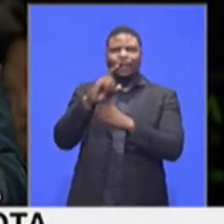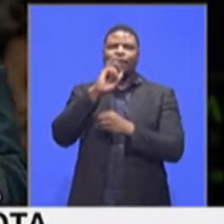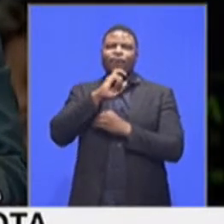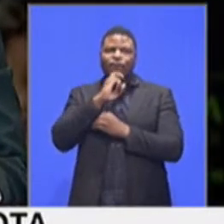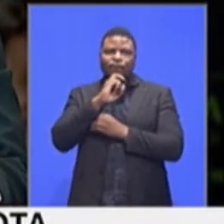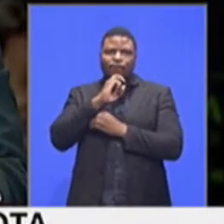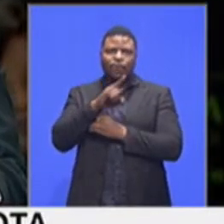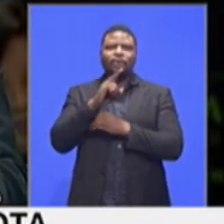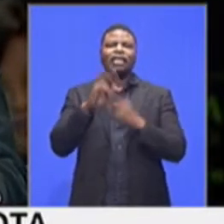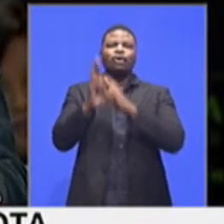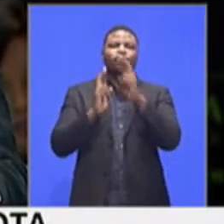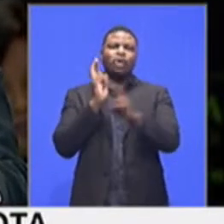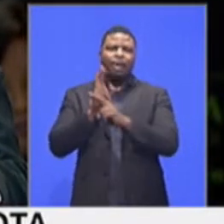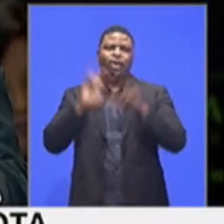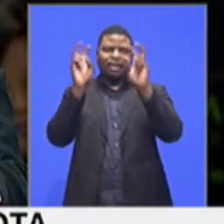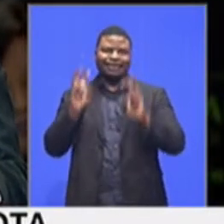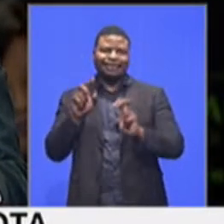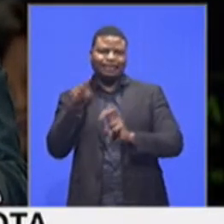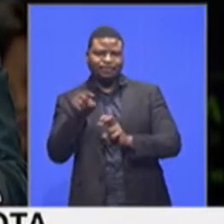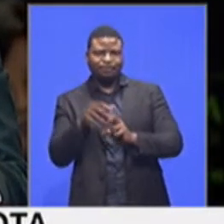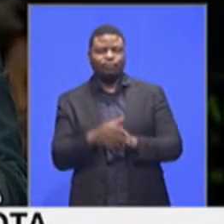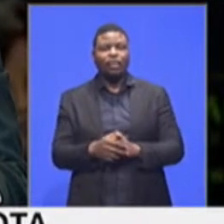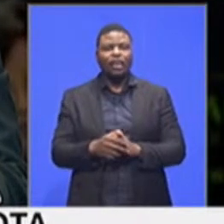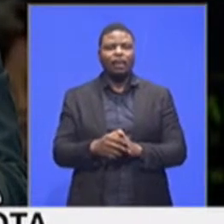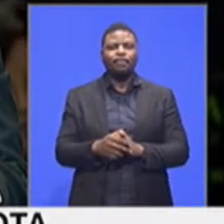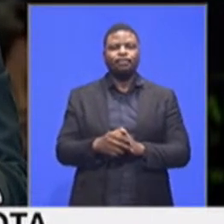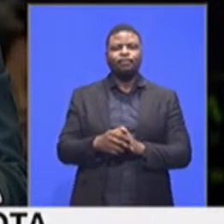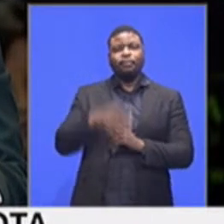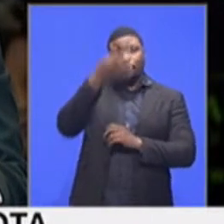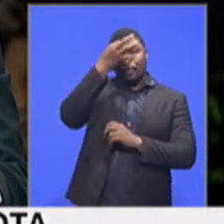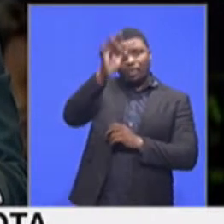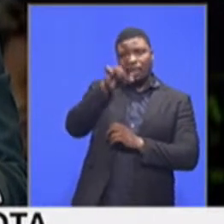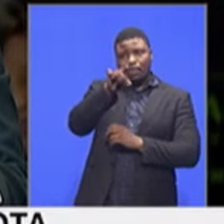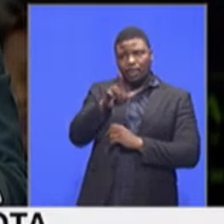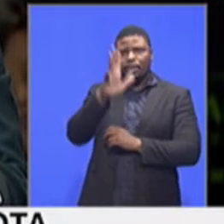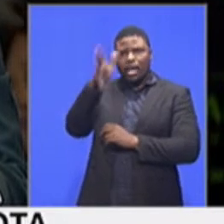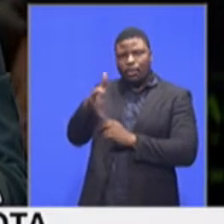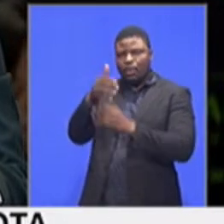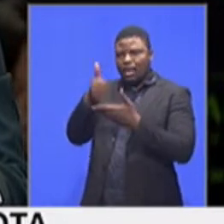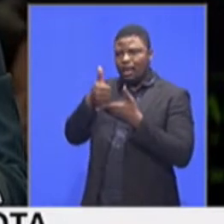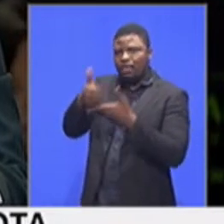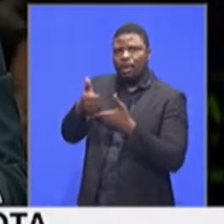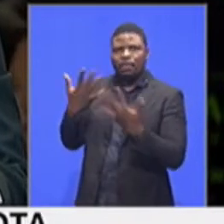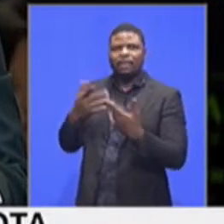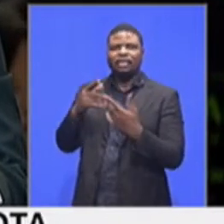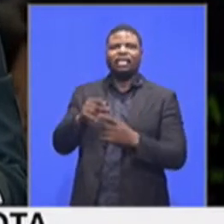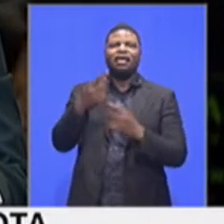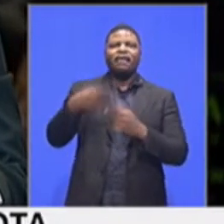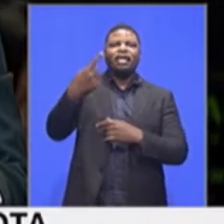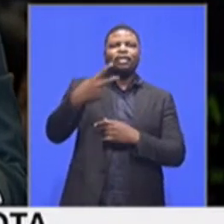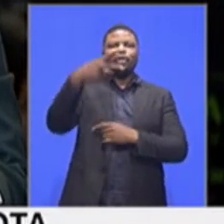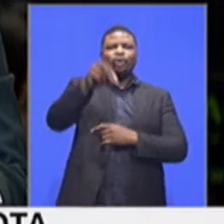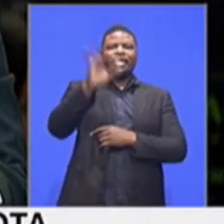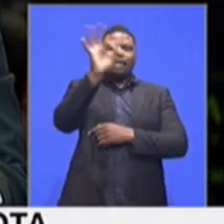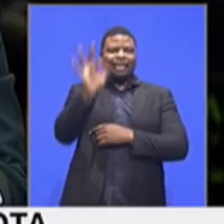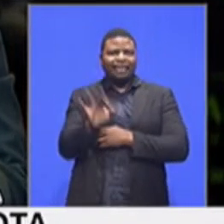will guarantee solar-related loans for small and medium enterprises on a 20% first loss basis. National Treasury will launch the